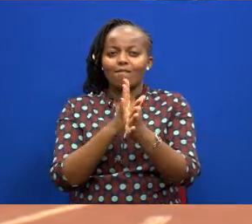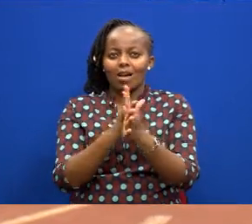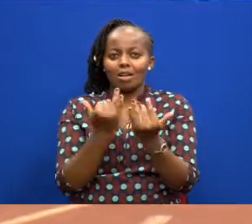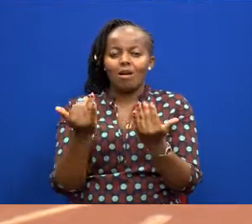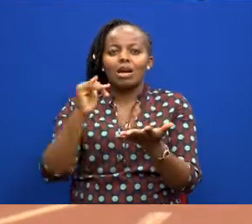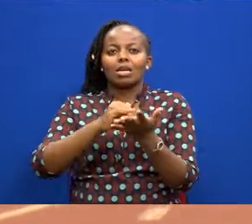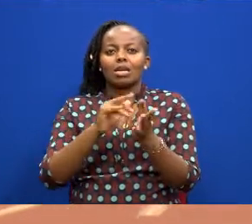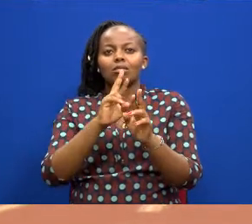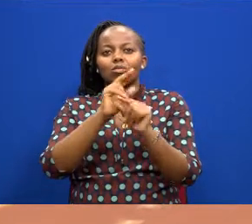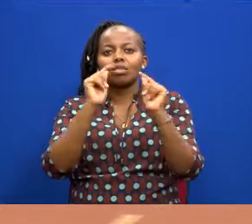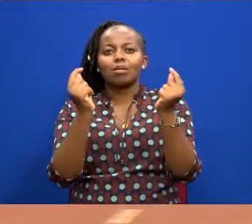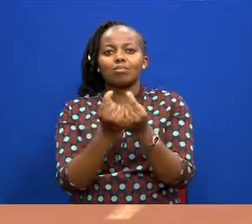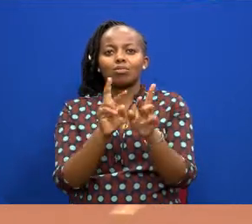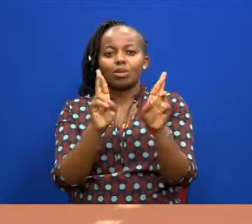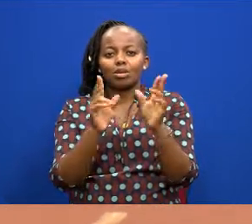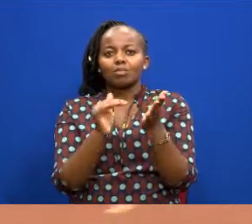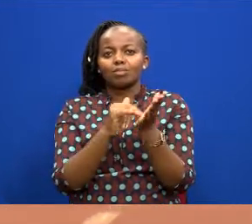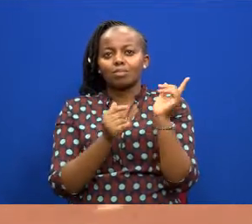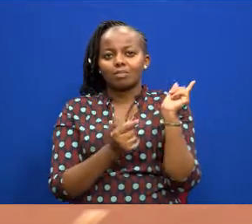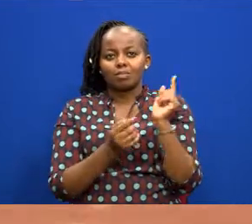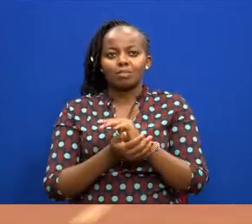guys. Ready? Go!